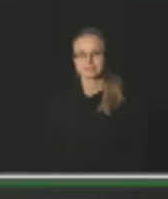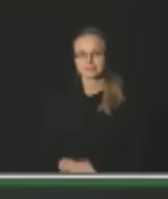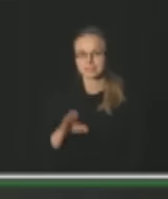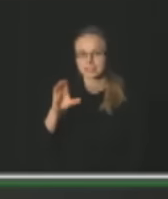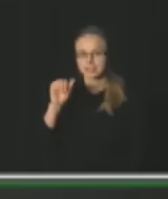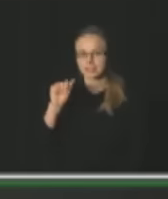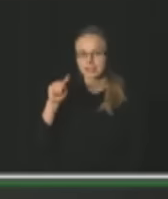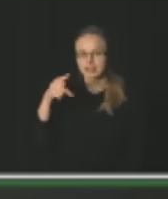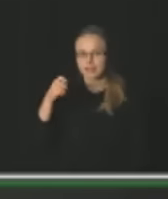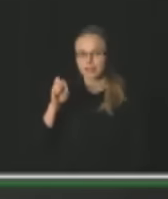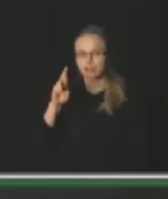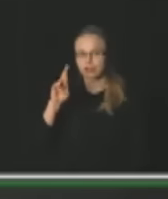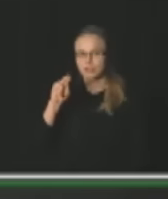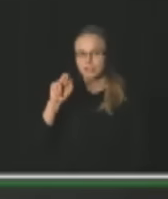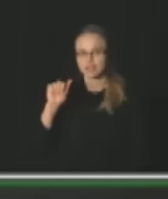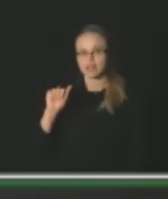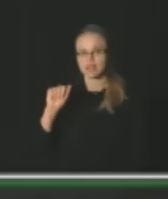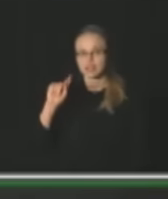Katharina Tang.